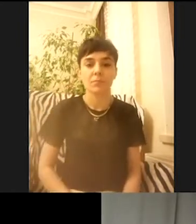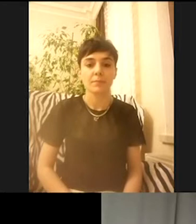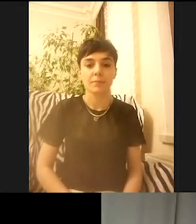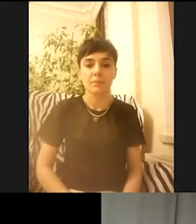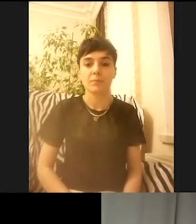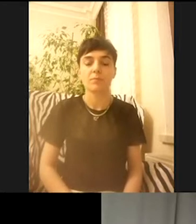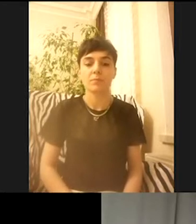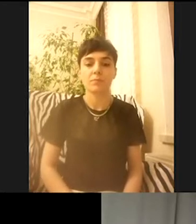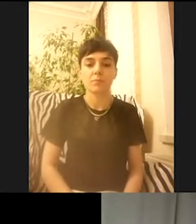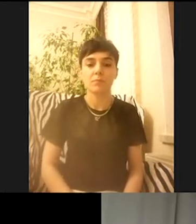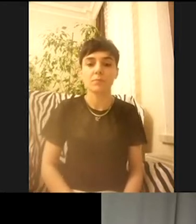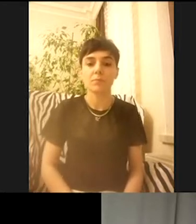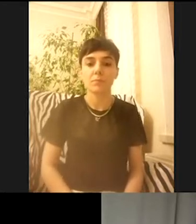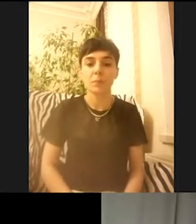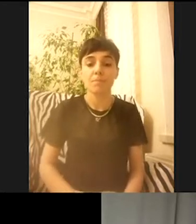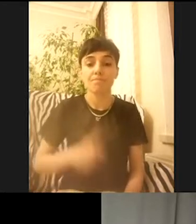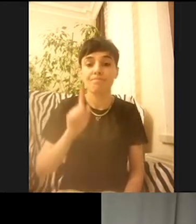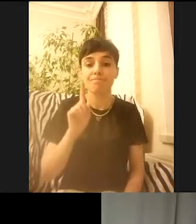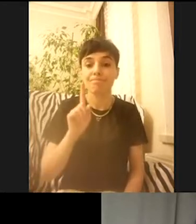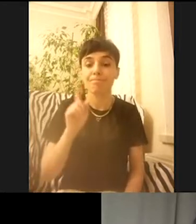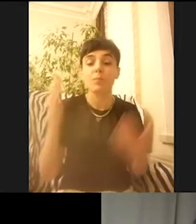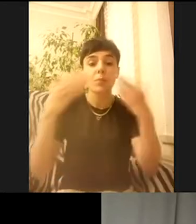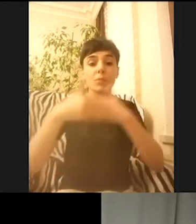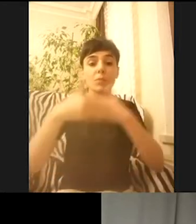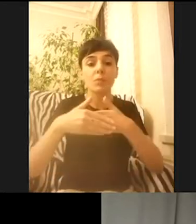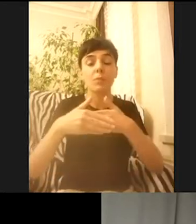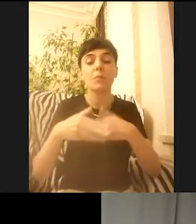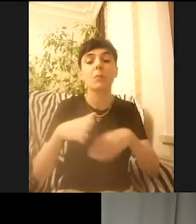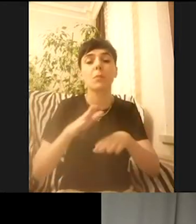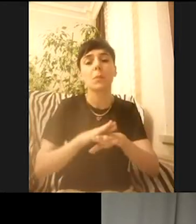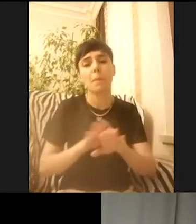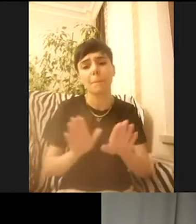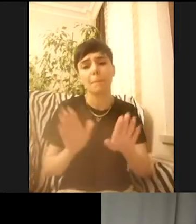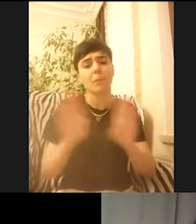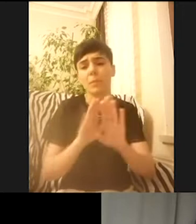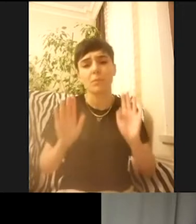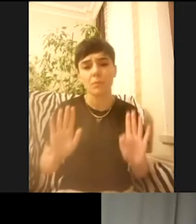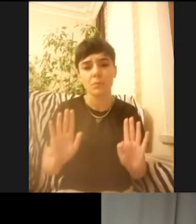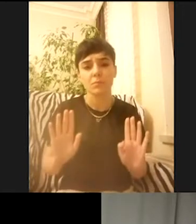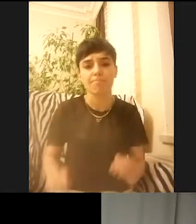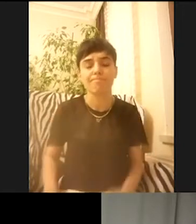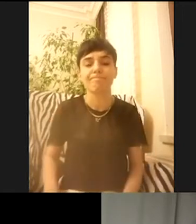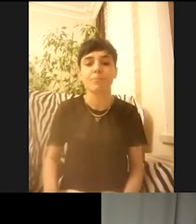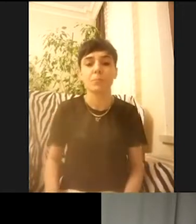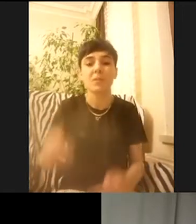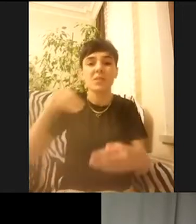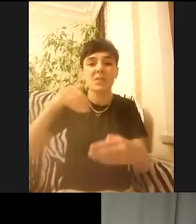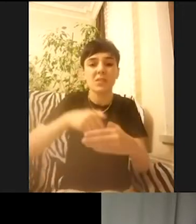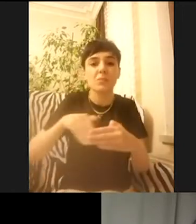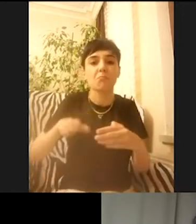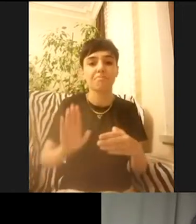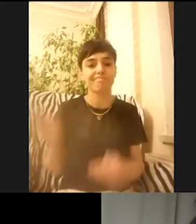overnight. Only one single appointed rector did not close this club, and he could not do it by alone. This club has